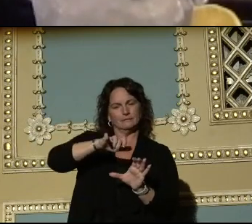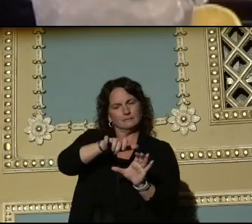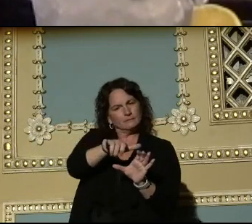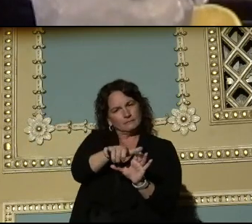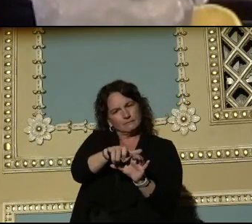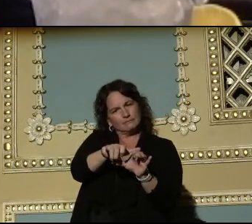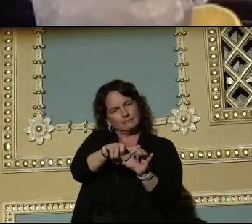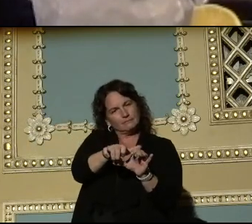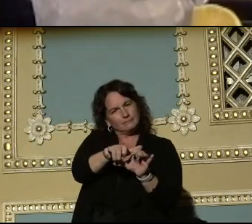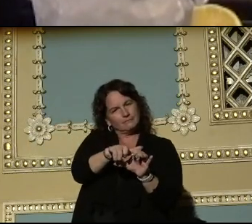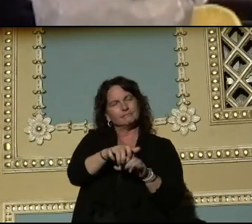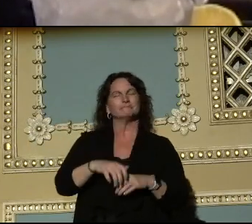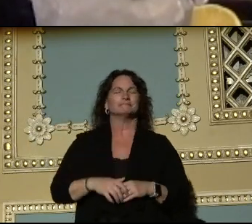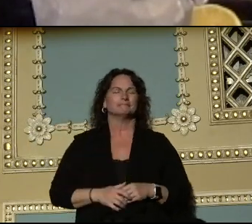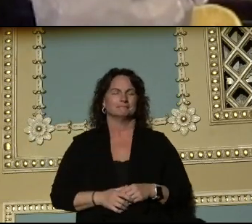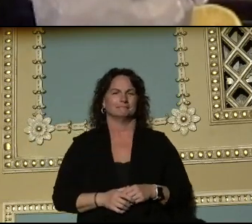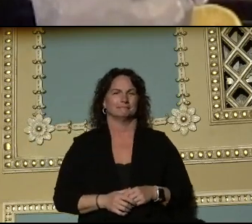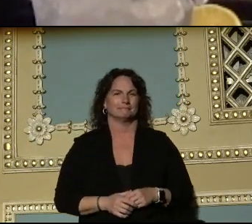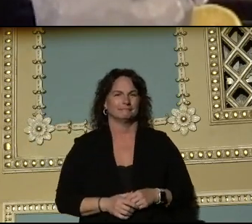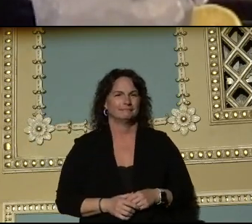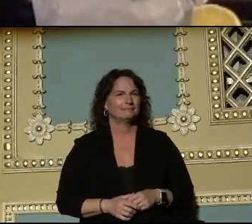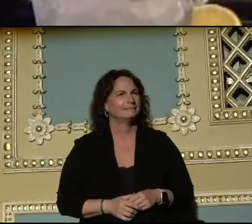that in.